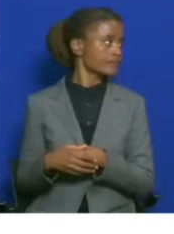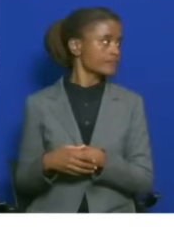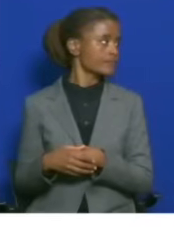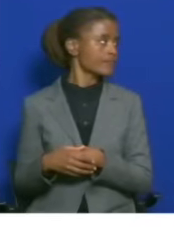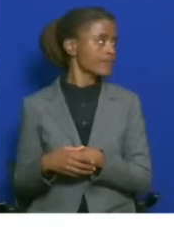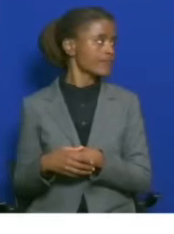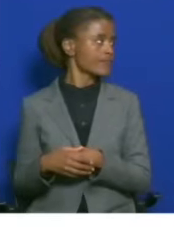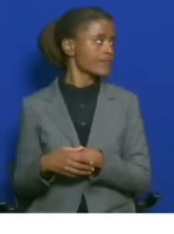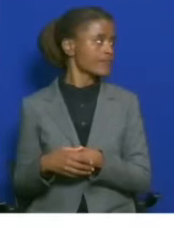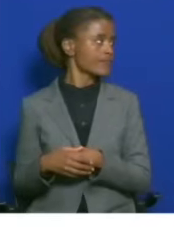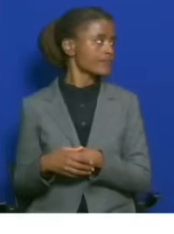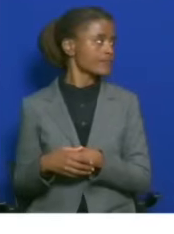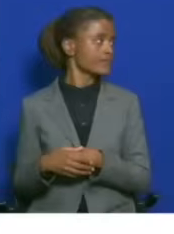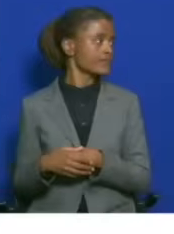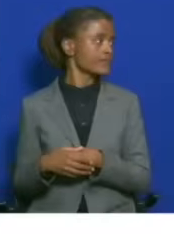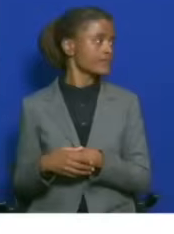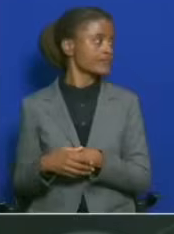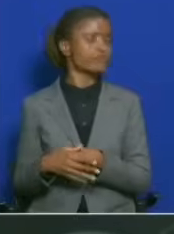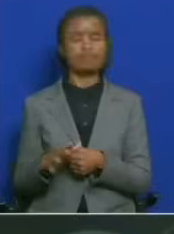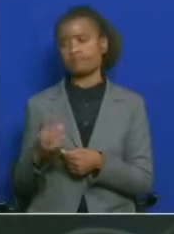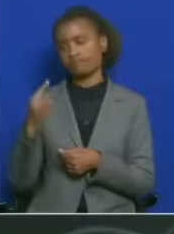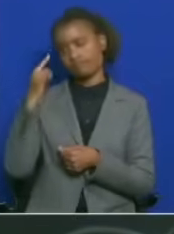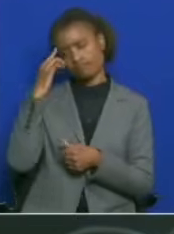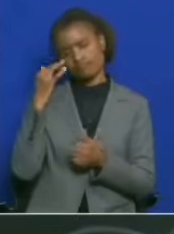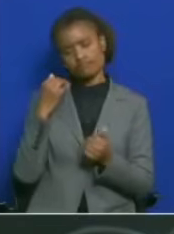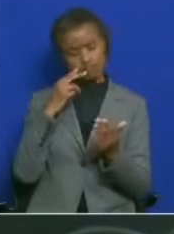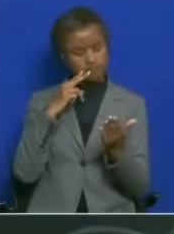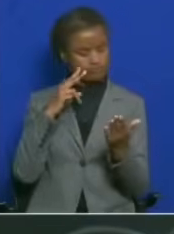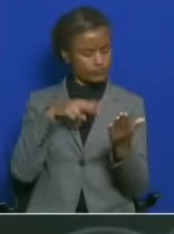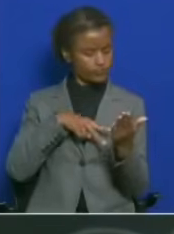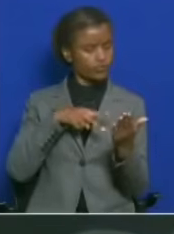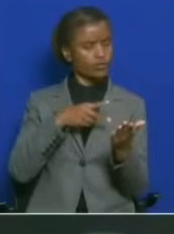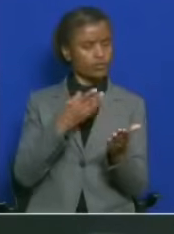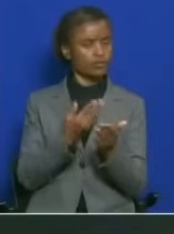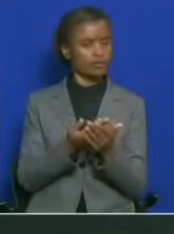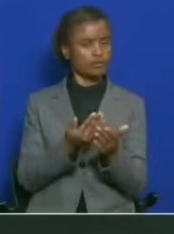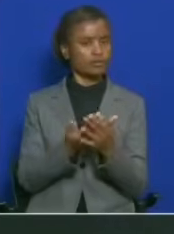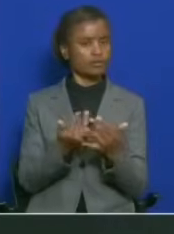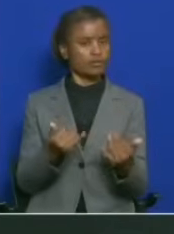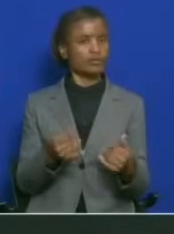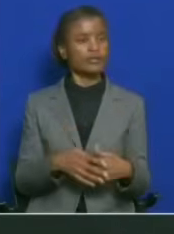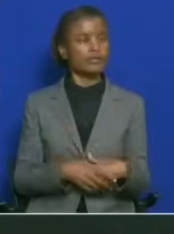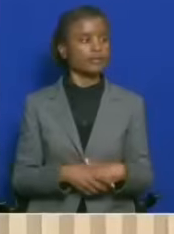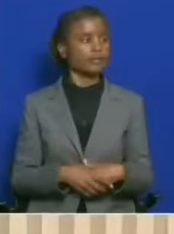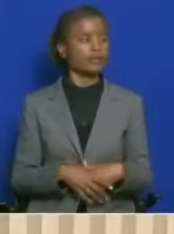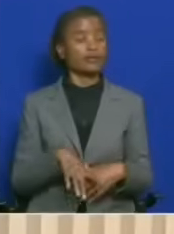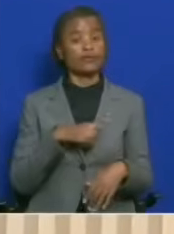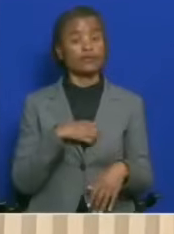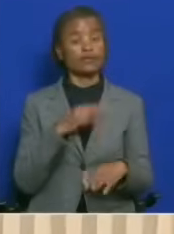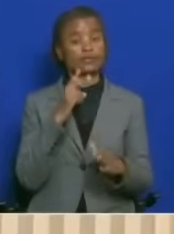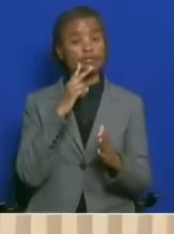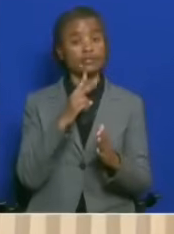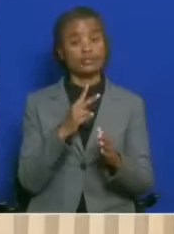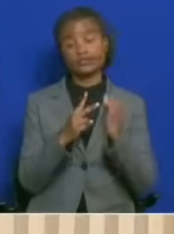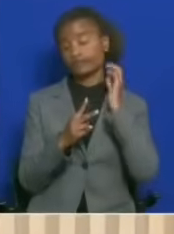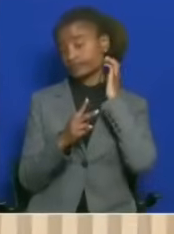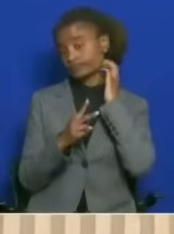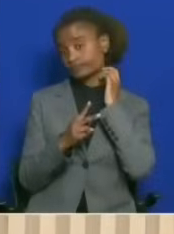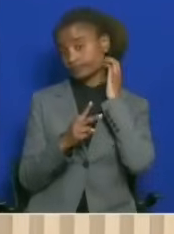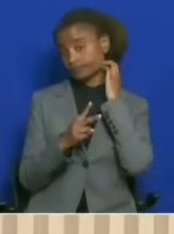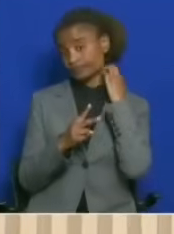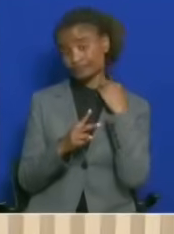I think it's readable now. I can see the one in the middle says supply and delivery